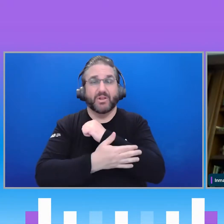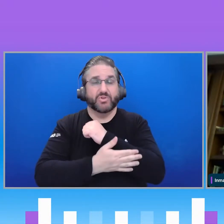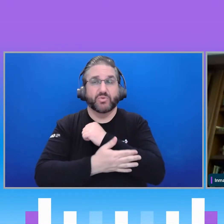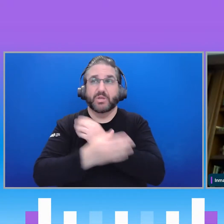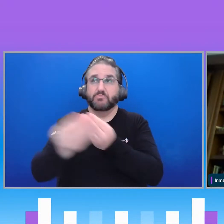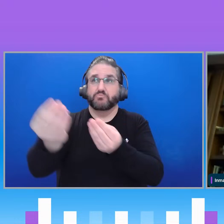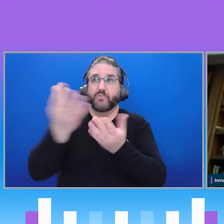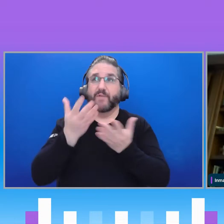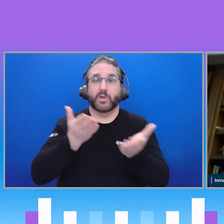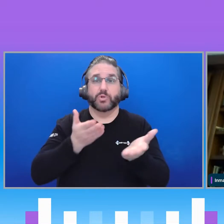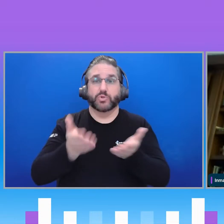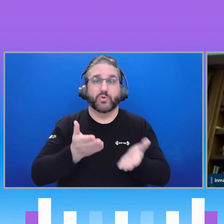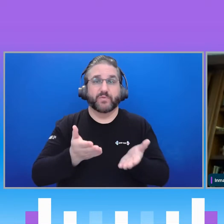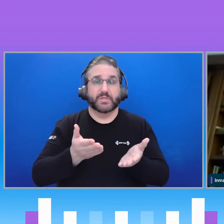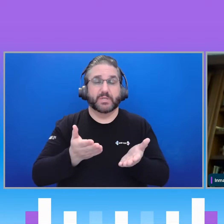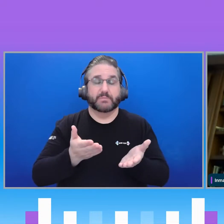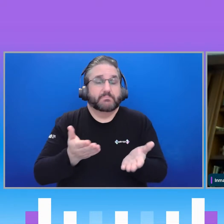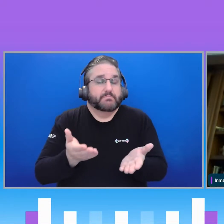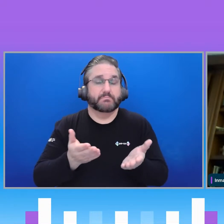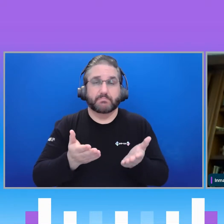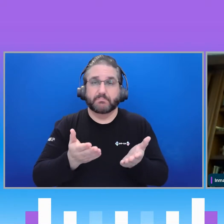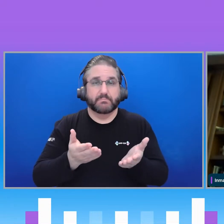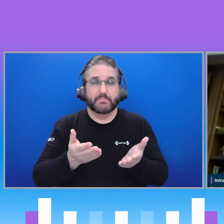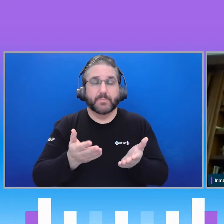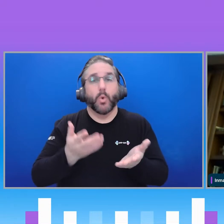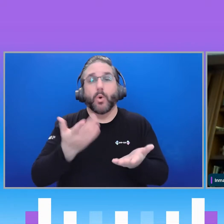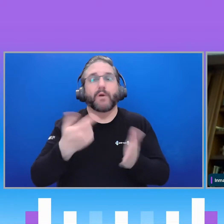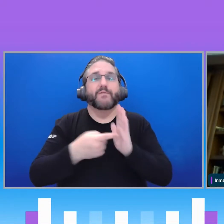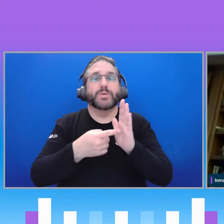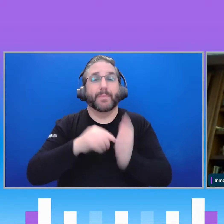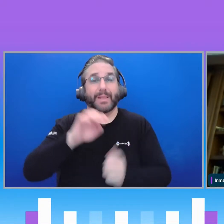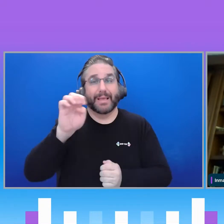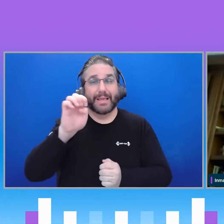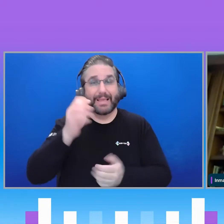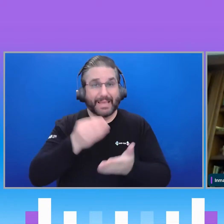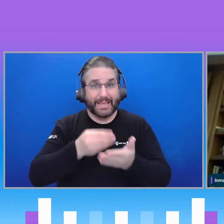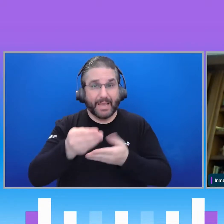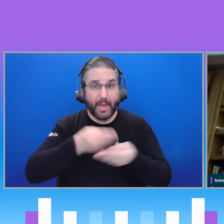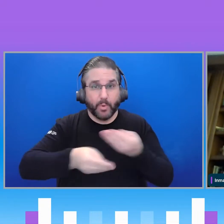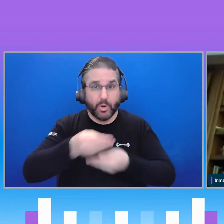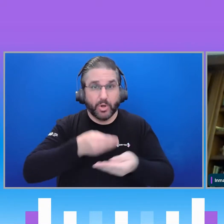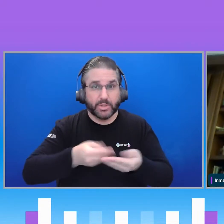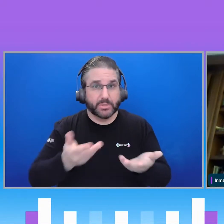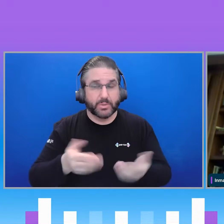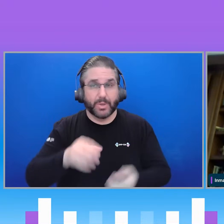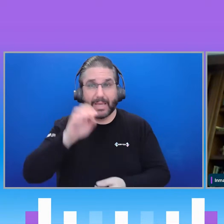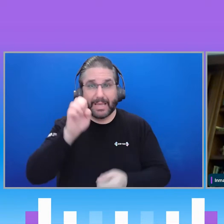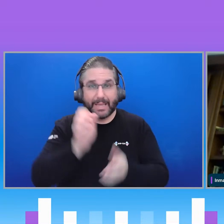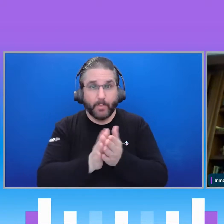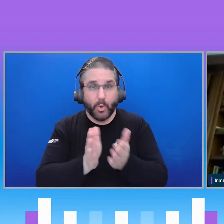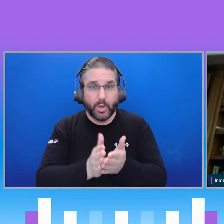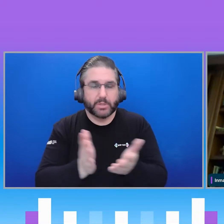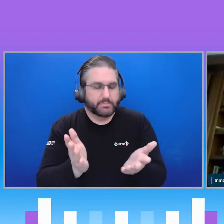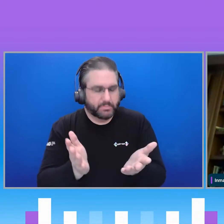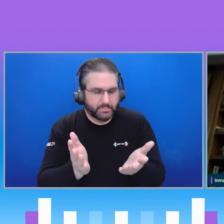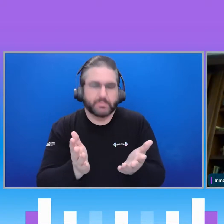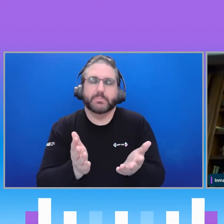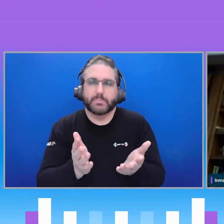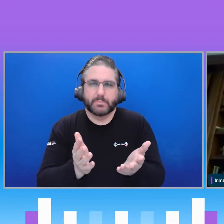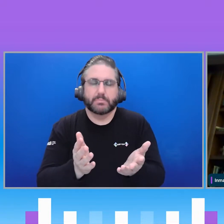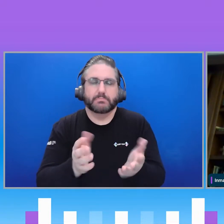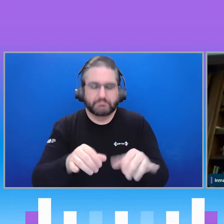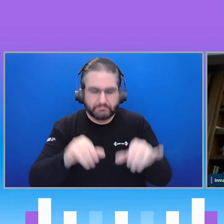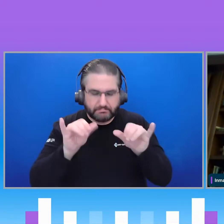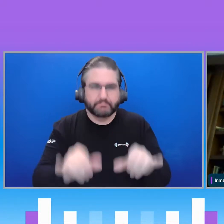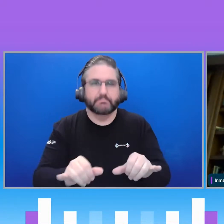might be originated, whether it's e-commerce, for example, which e-books, then they will have to be accessible